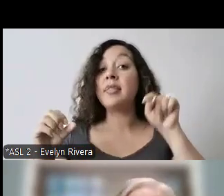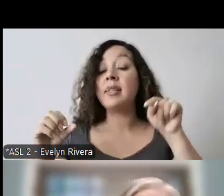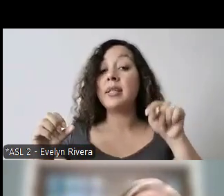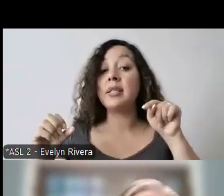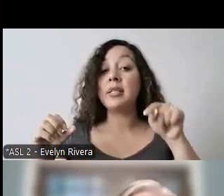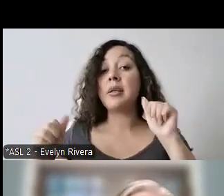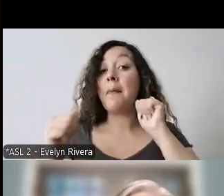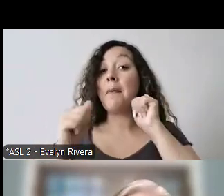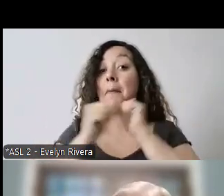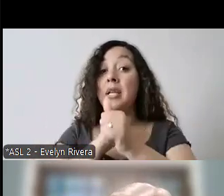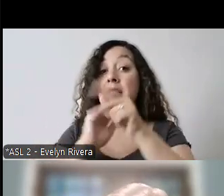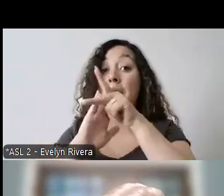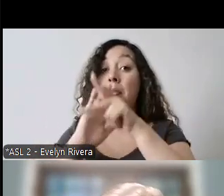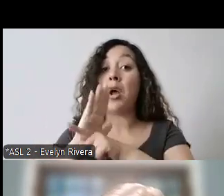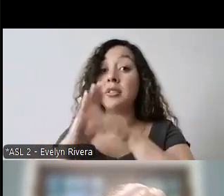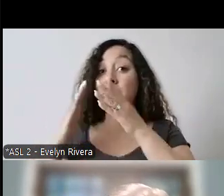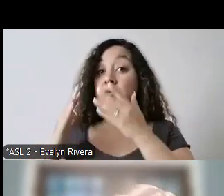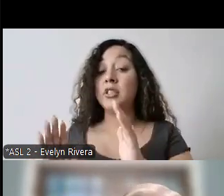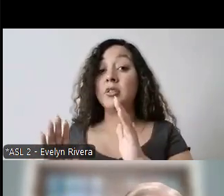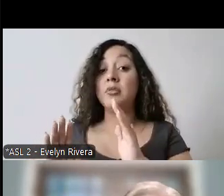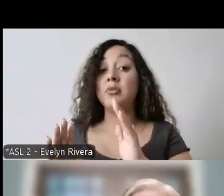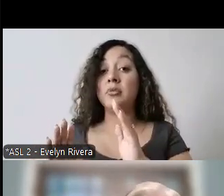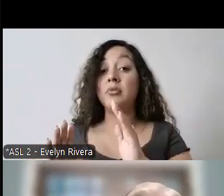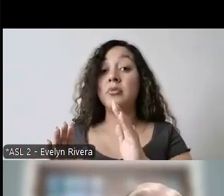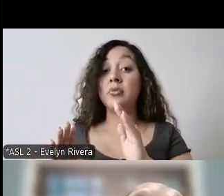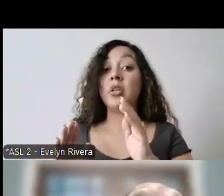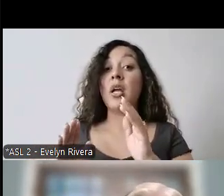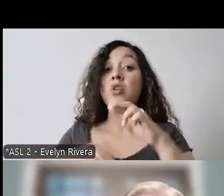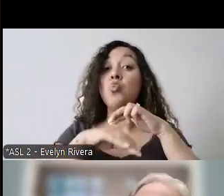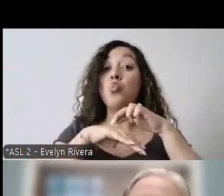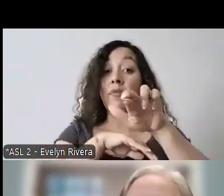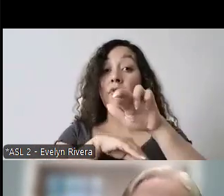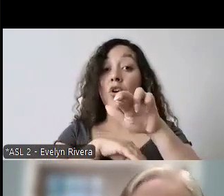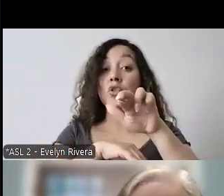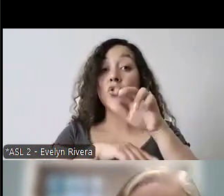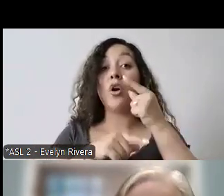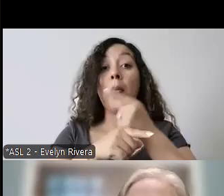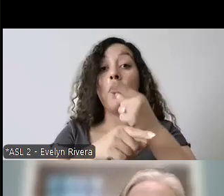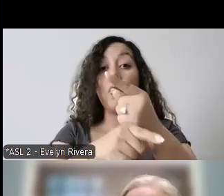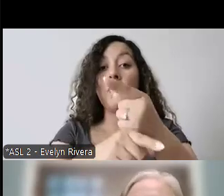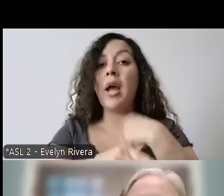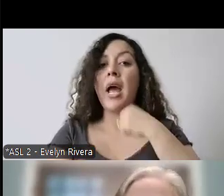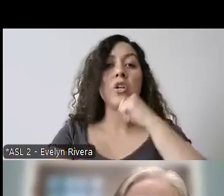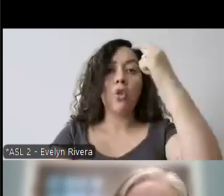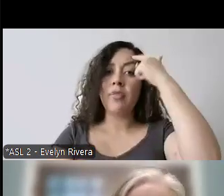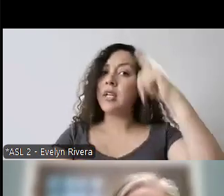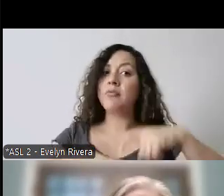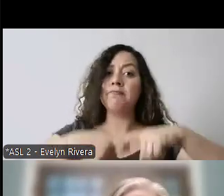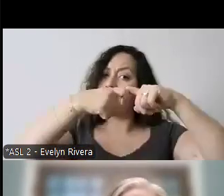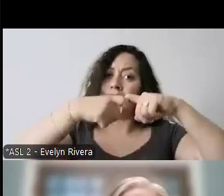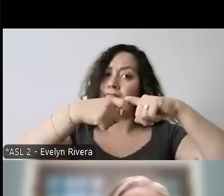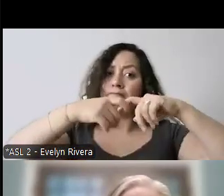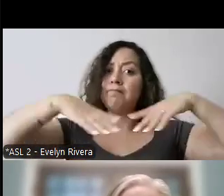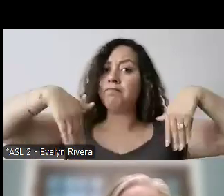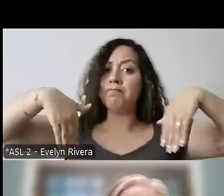has passed its policy committee and has been referred to appropriations. I don't believe it's actually sitting in the suspense file. This might be the only one that I'm talking about